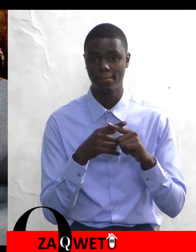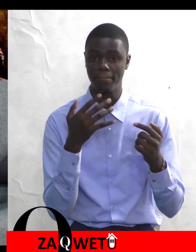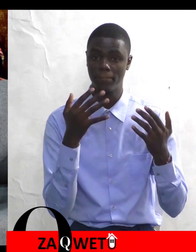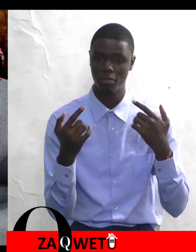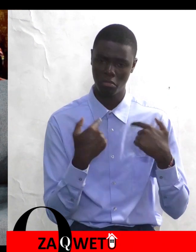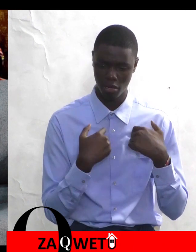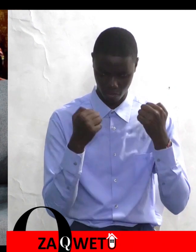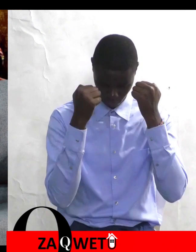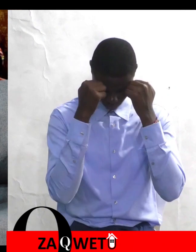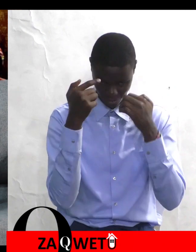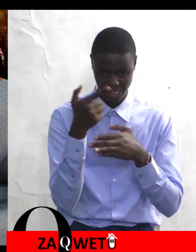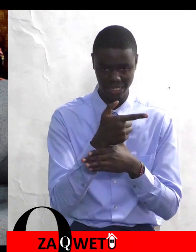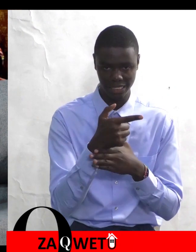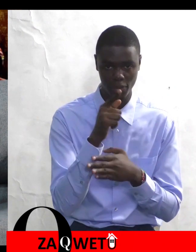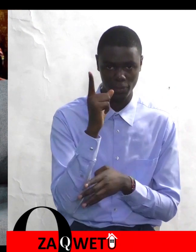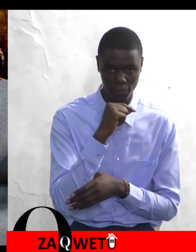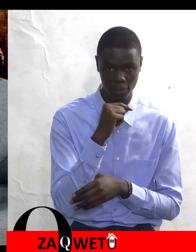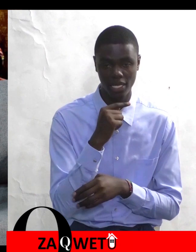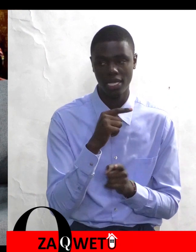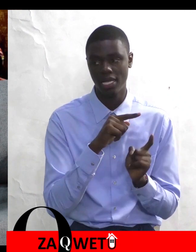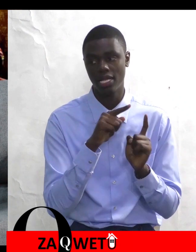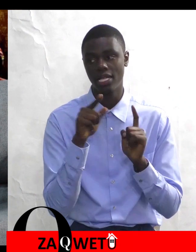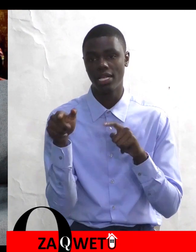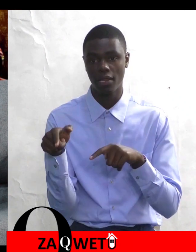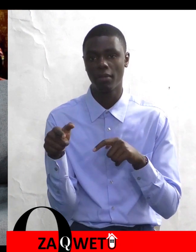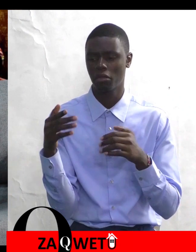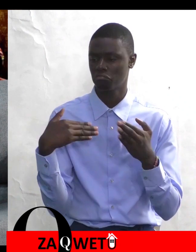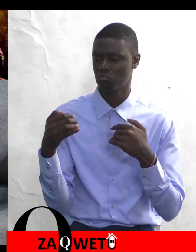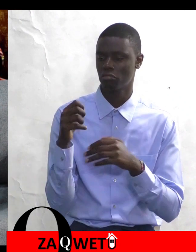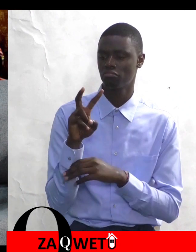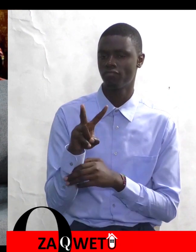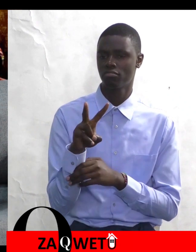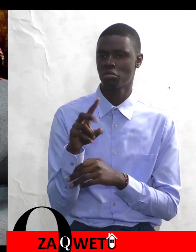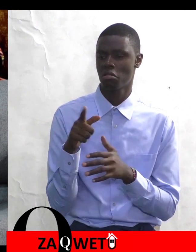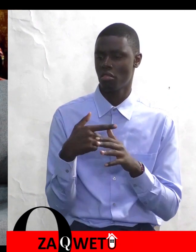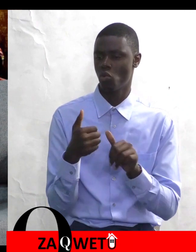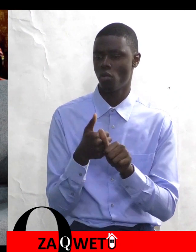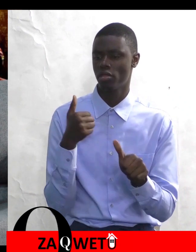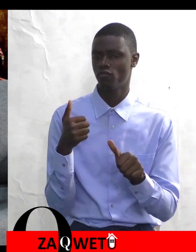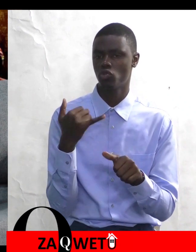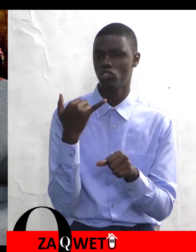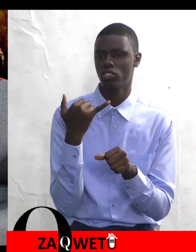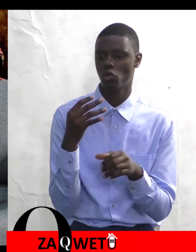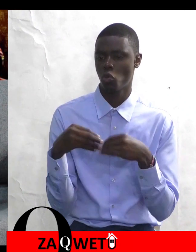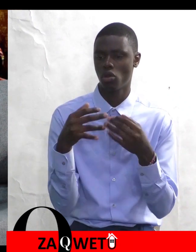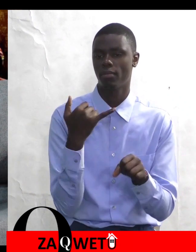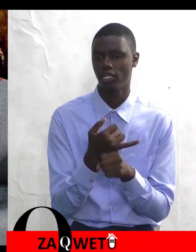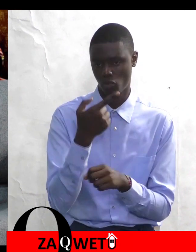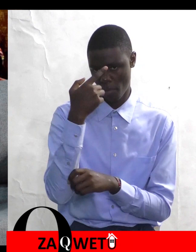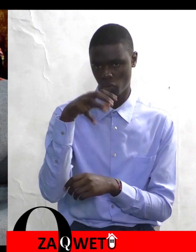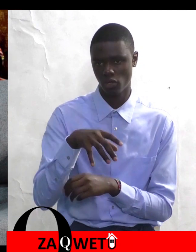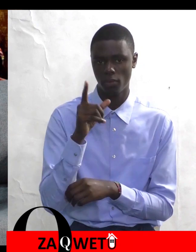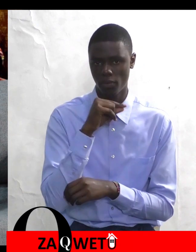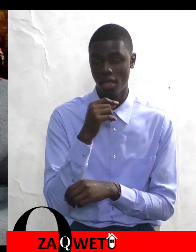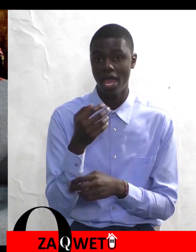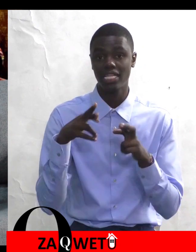PWD inclusivity. Mm-hmm. So maybe mimi nimesomea journalism. Mm-hmm. Nimeenda science. Mm. Wamekata from the